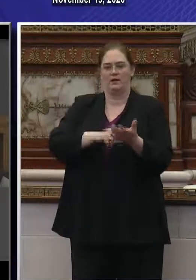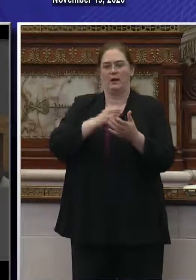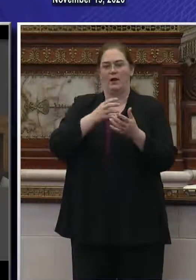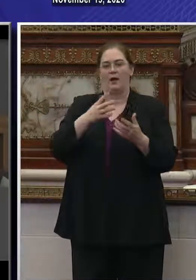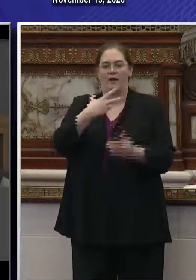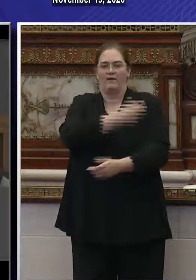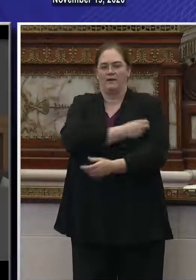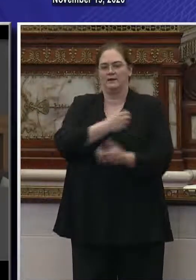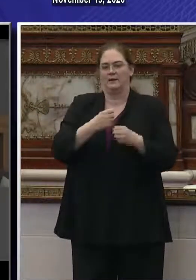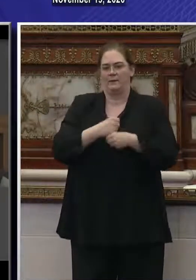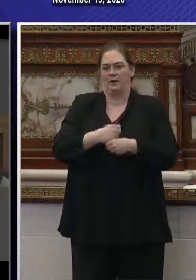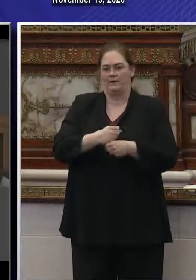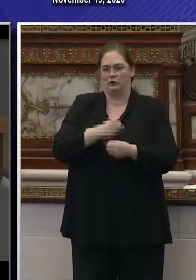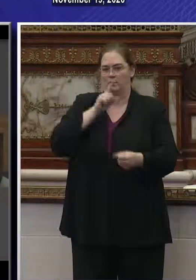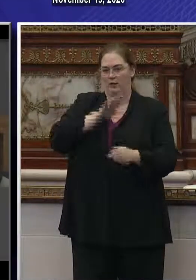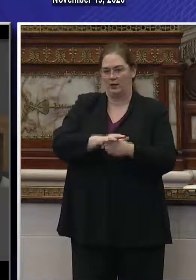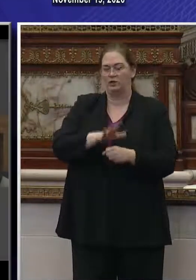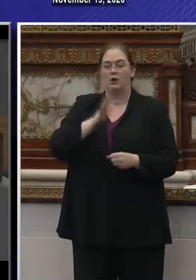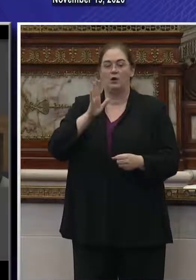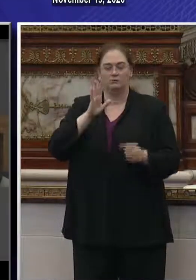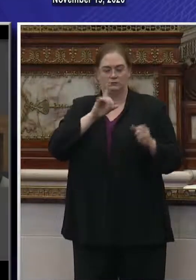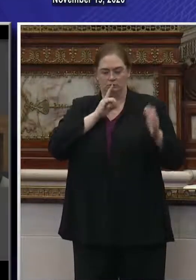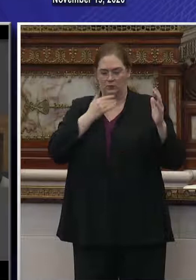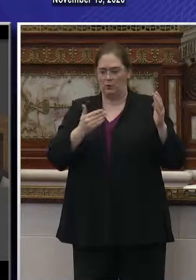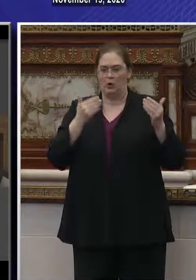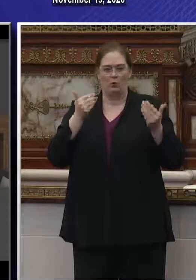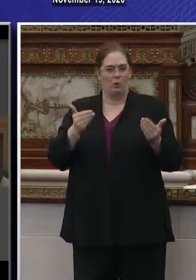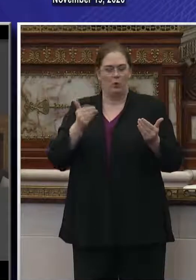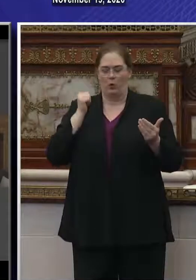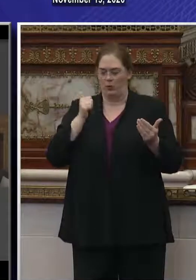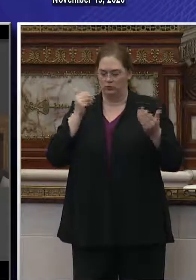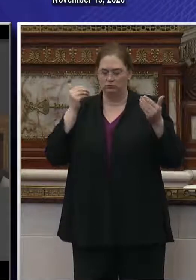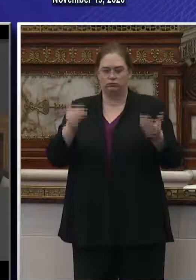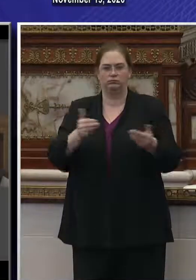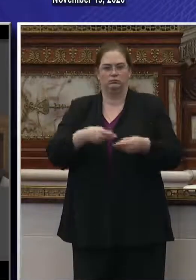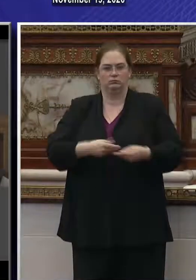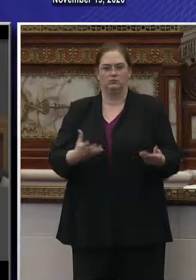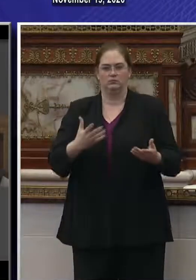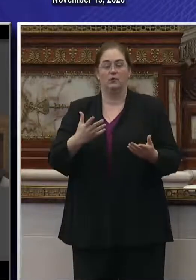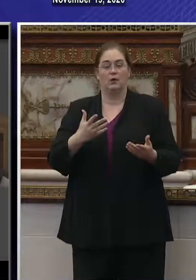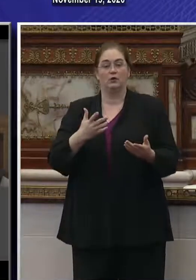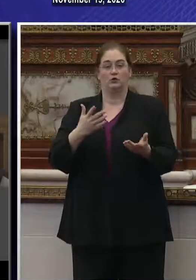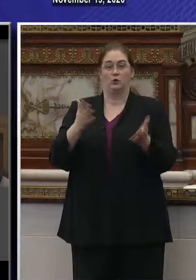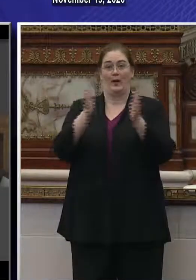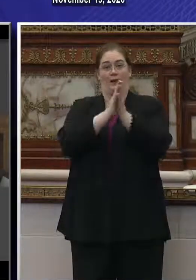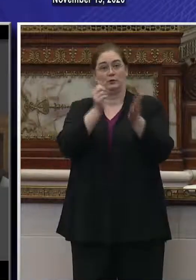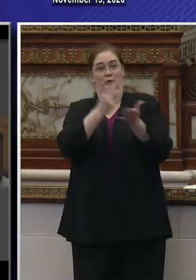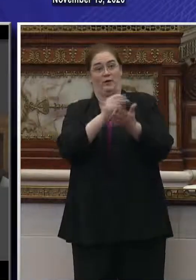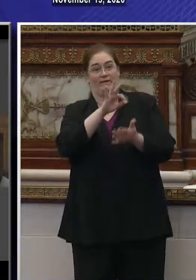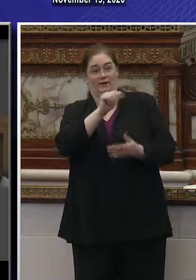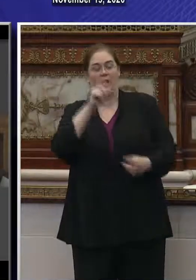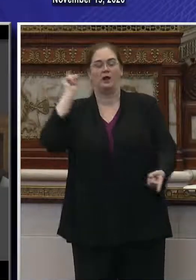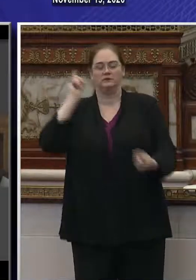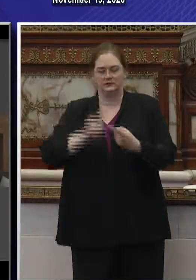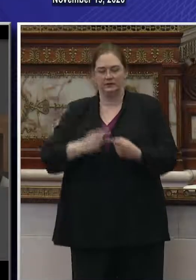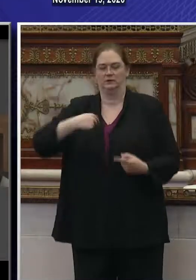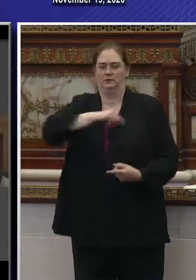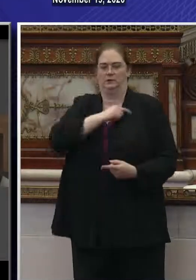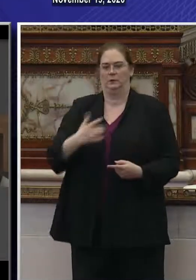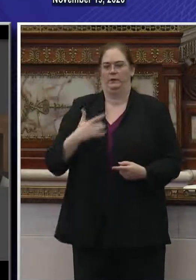manufacturer's pledge stating that we will not put forward the vaccine for approval by the FDA until we